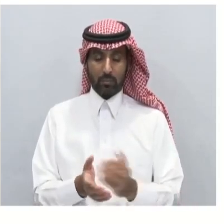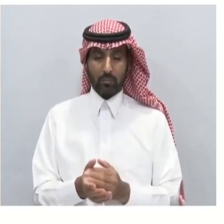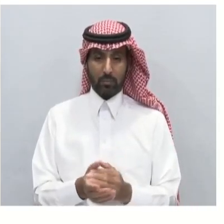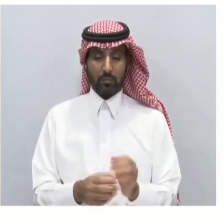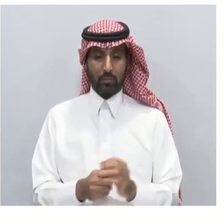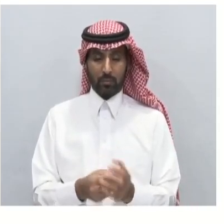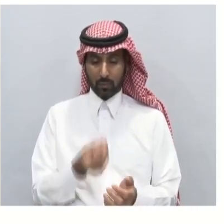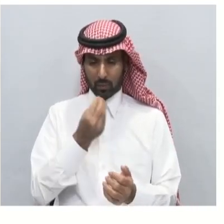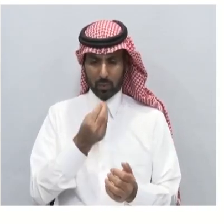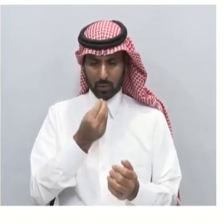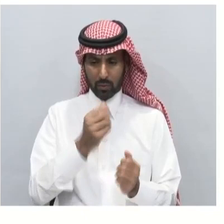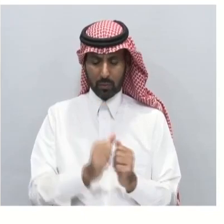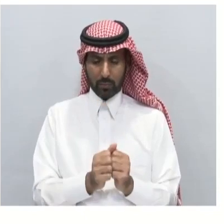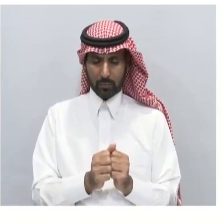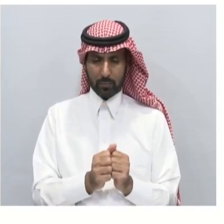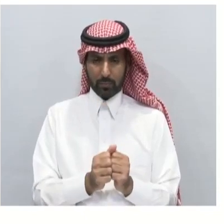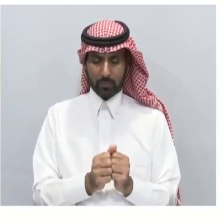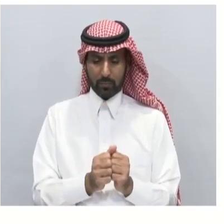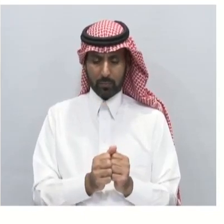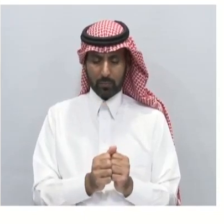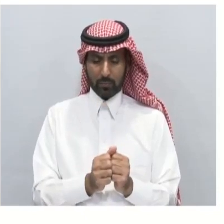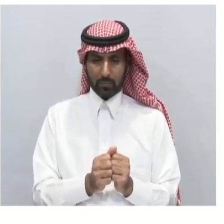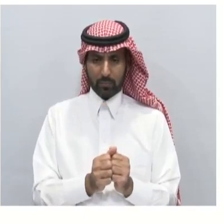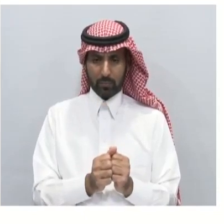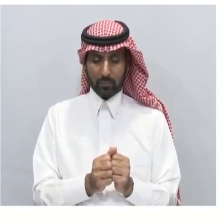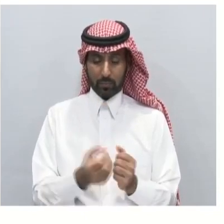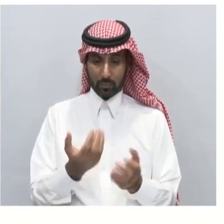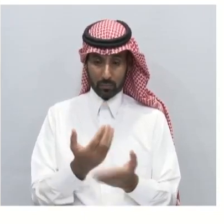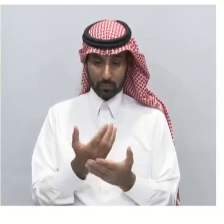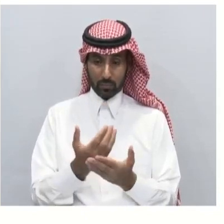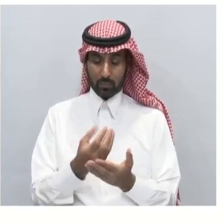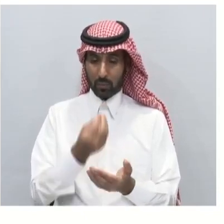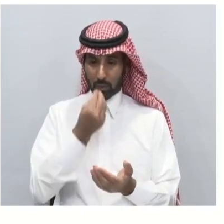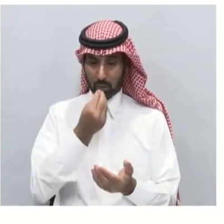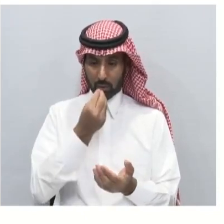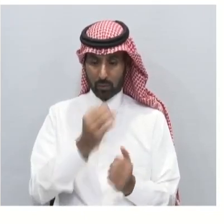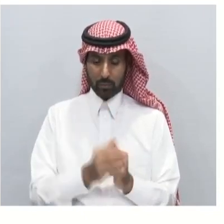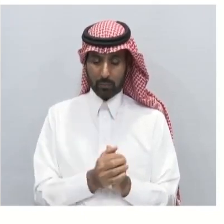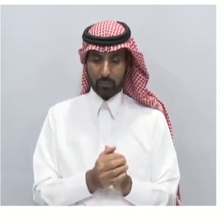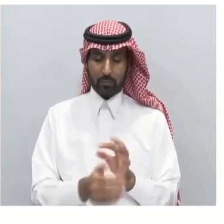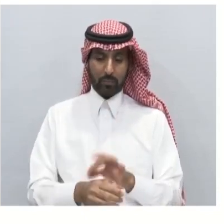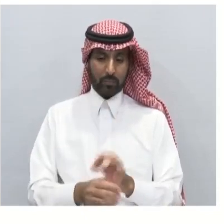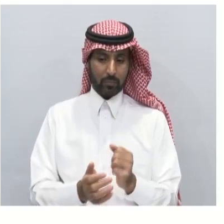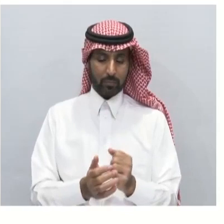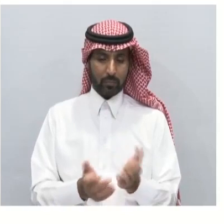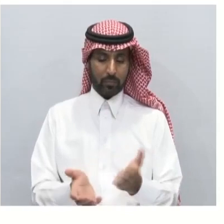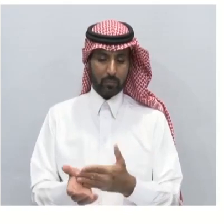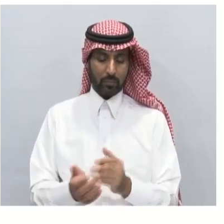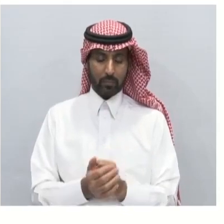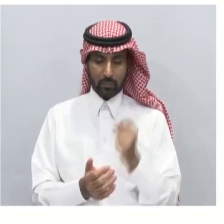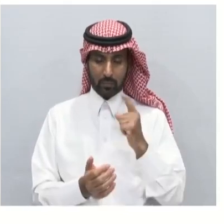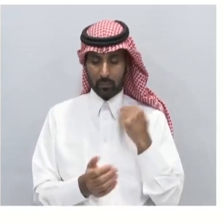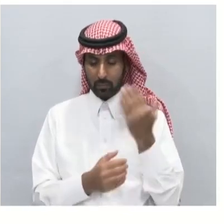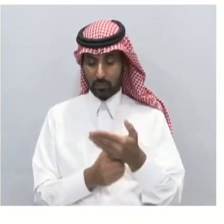Eat. Not eating, to eat with their hands. Okay? Another